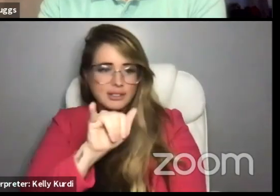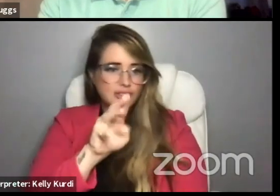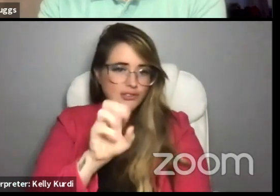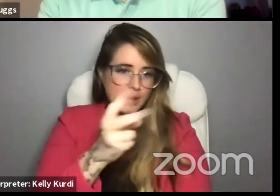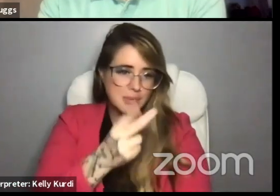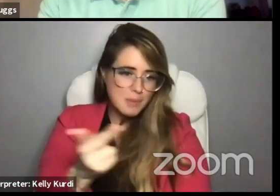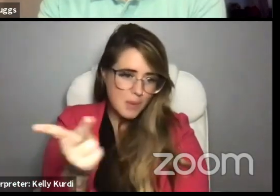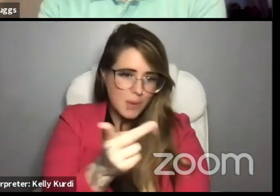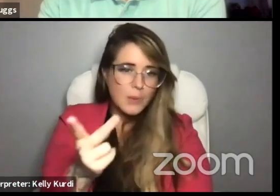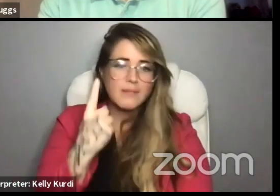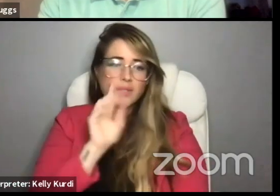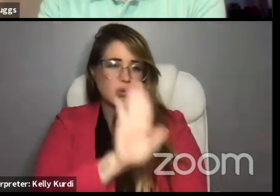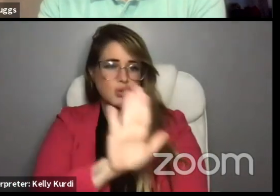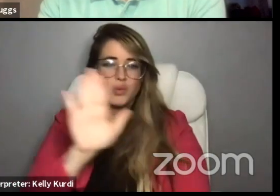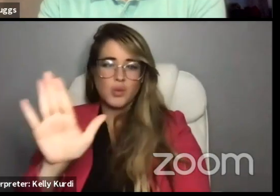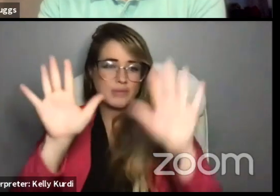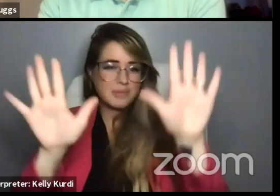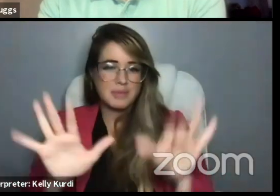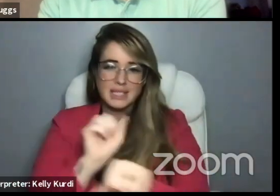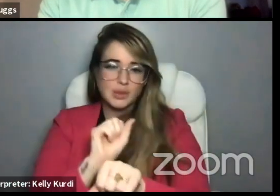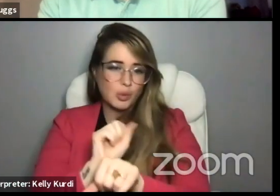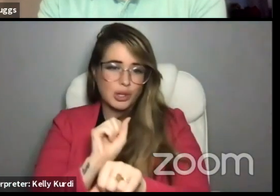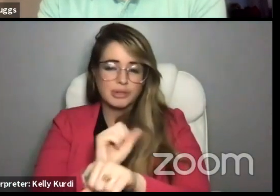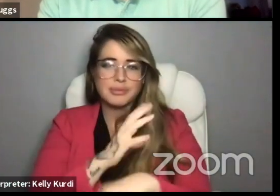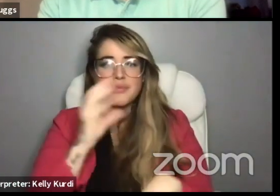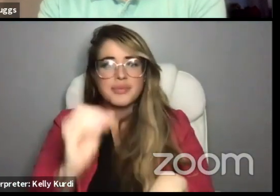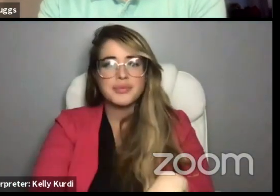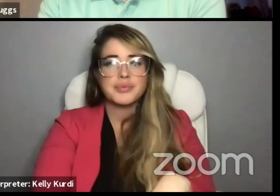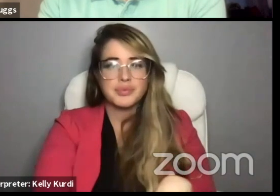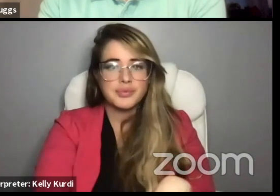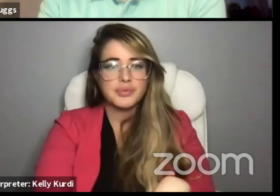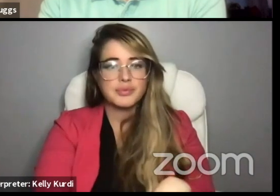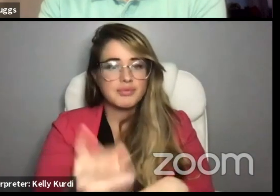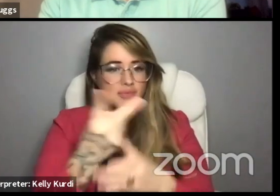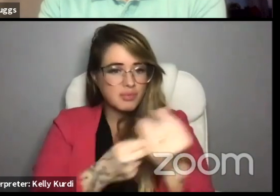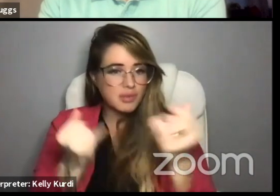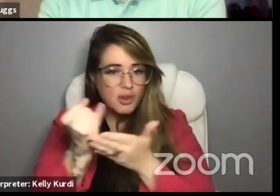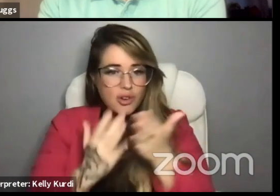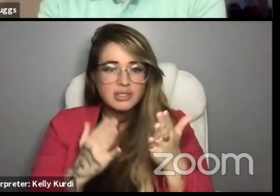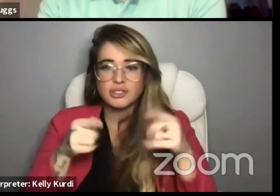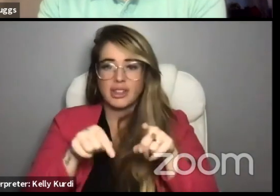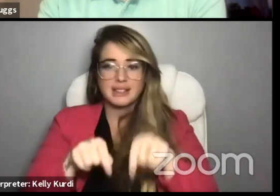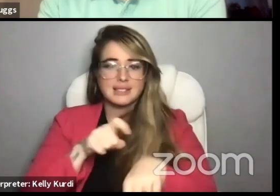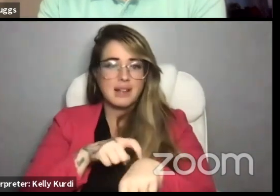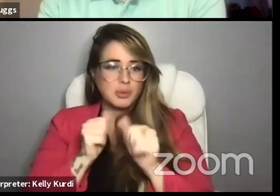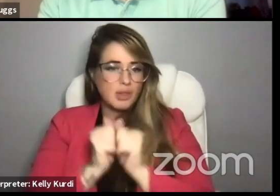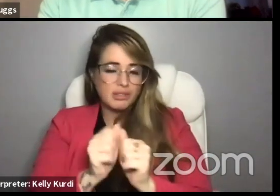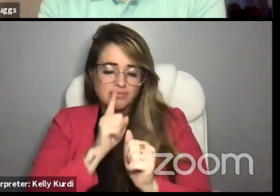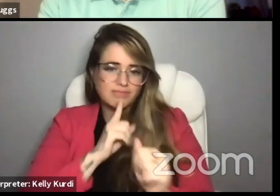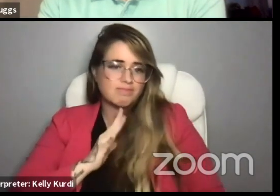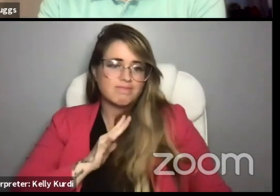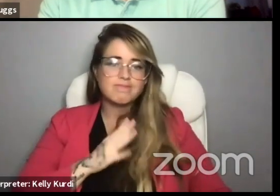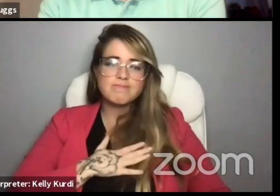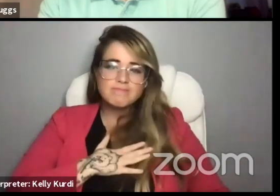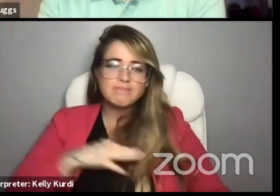this, for all your incredible work and as artists and this time together, which was really meaningful to